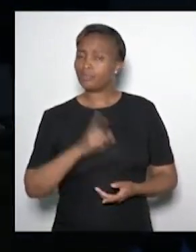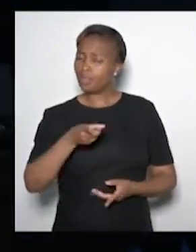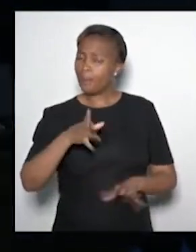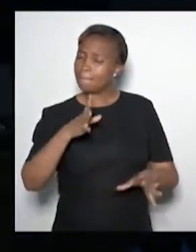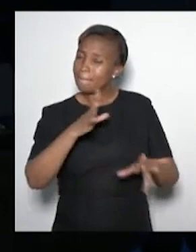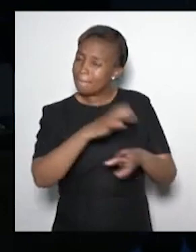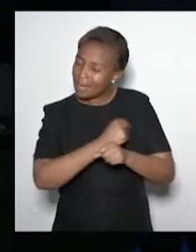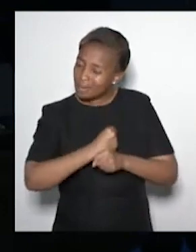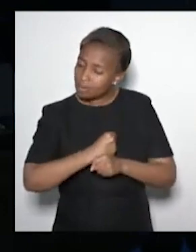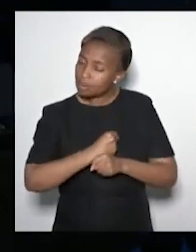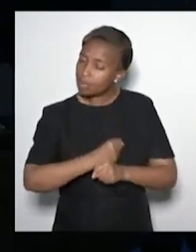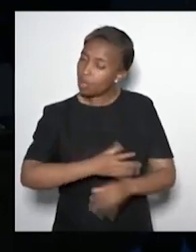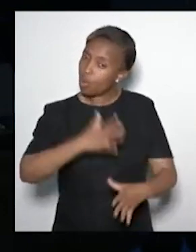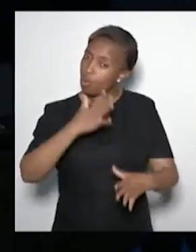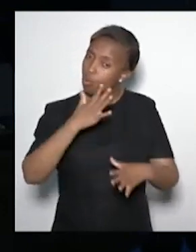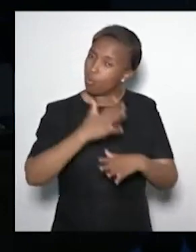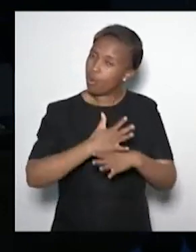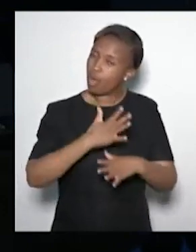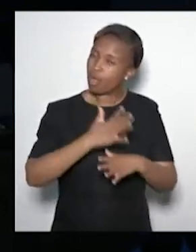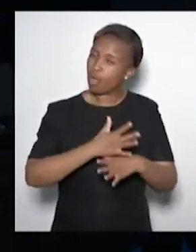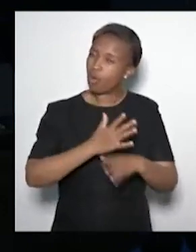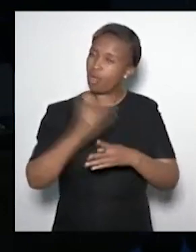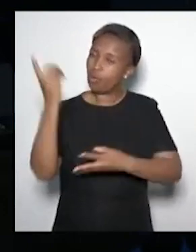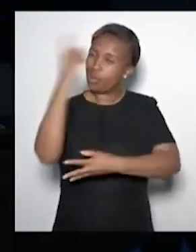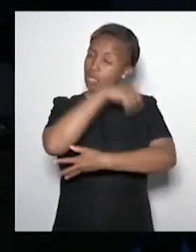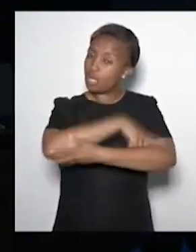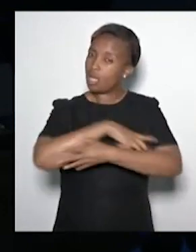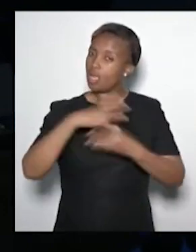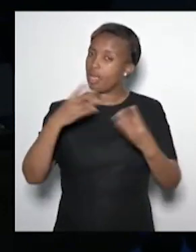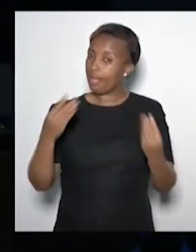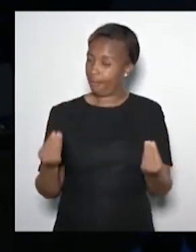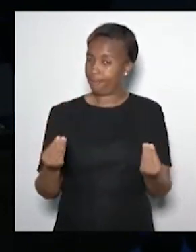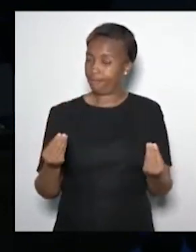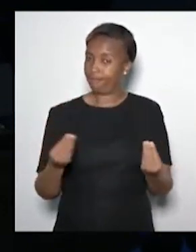working while it is still day